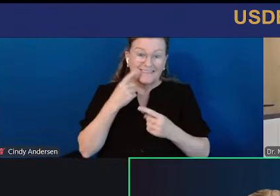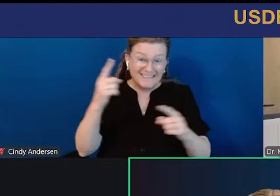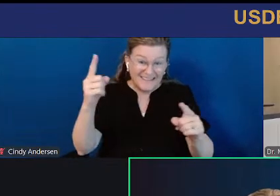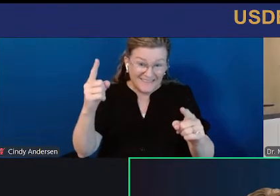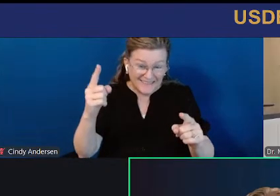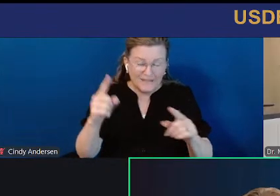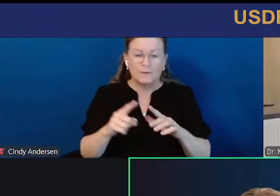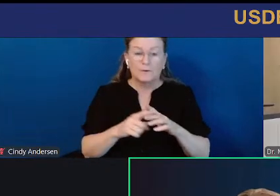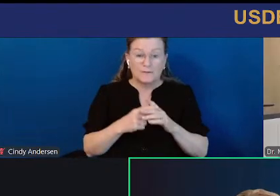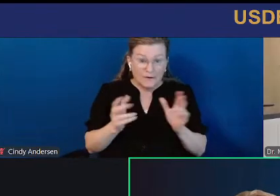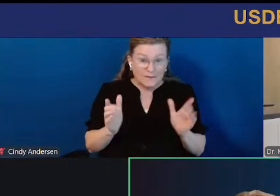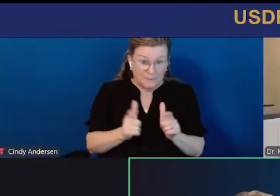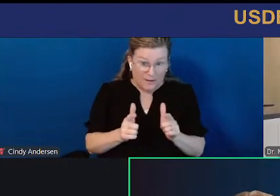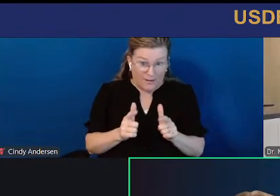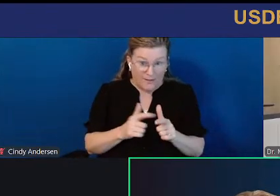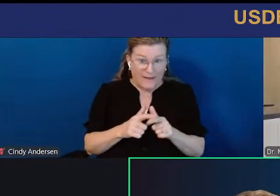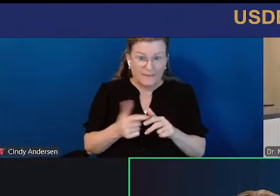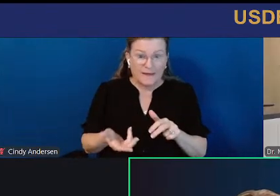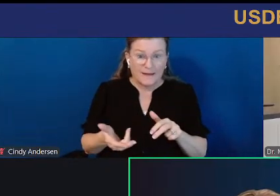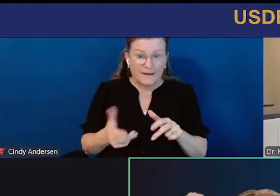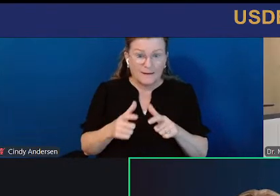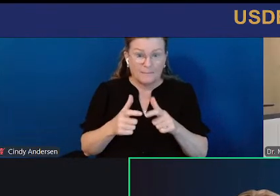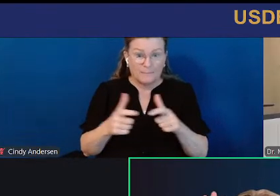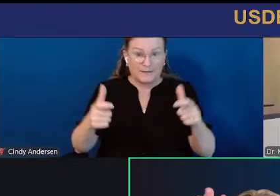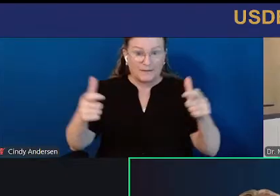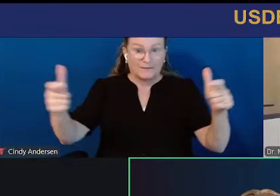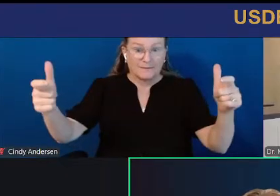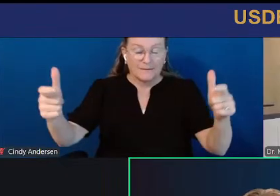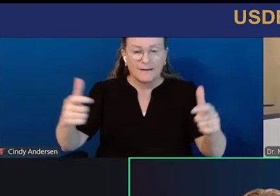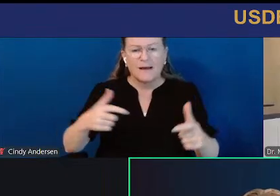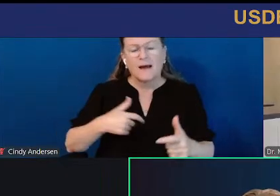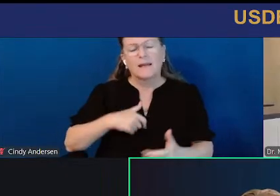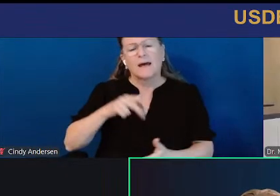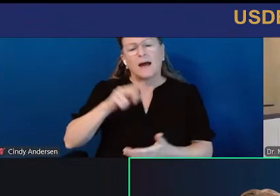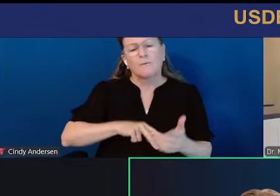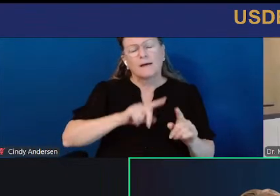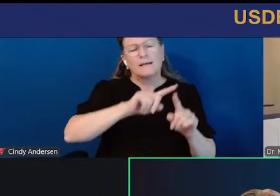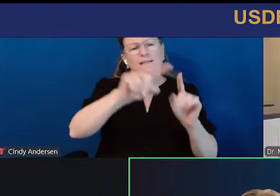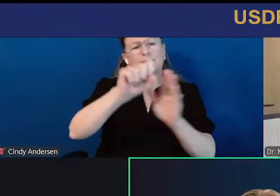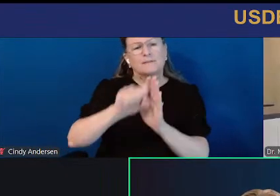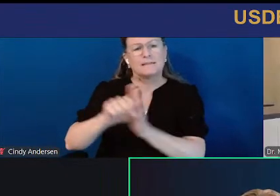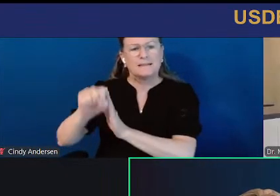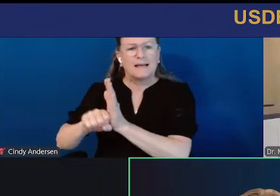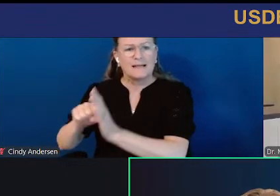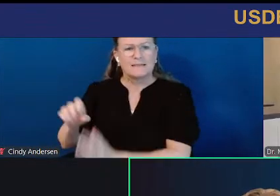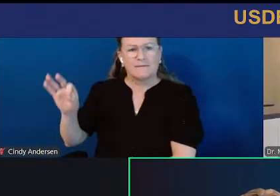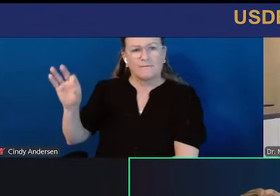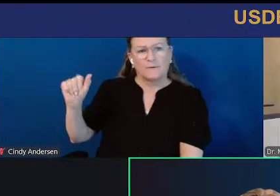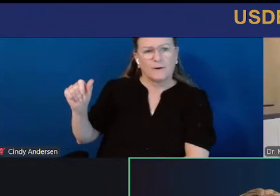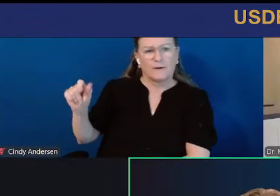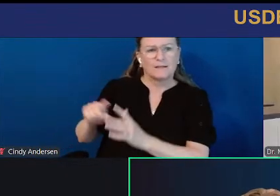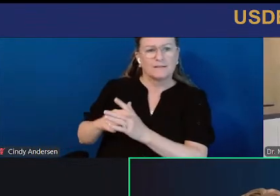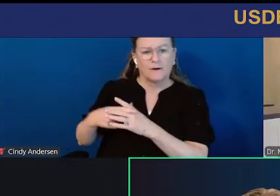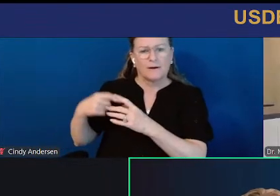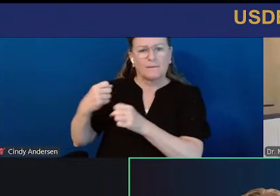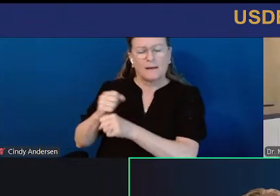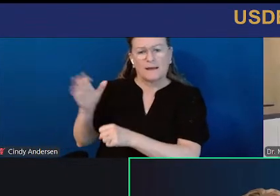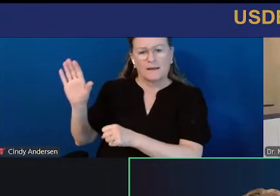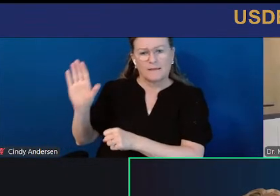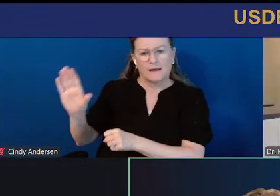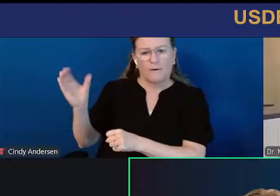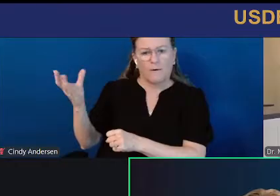start small and build. And then I read the different states, and Florida just kind of started out creating their own